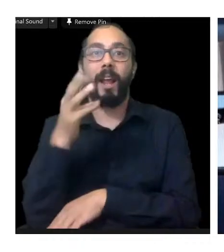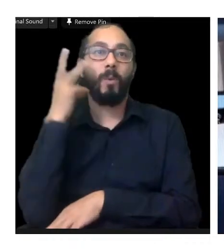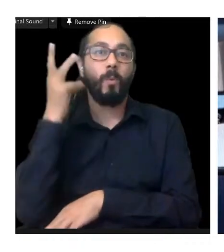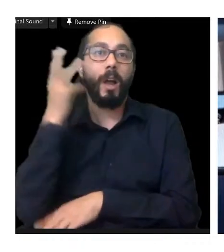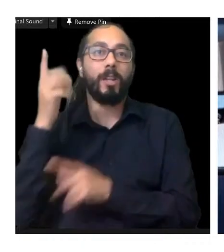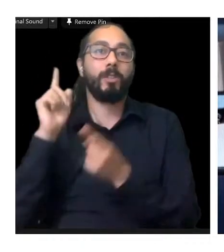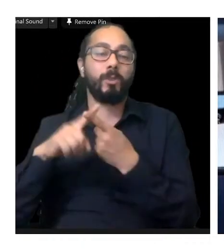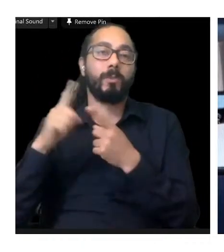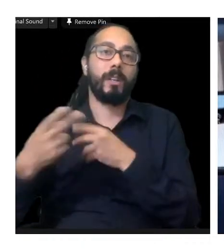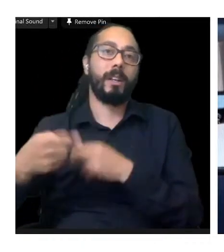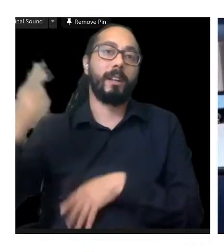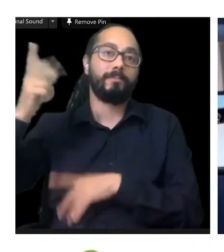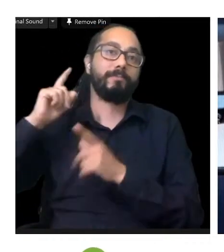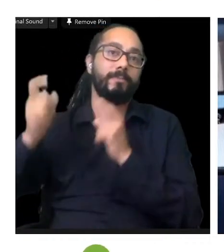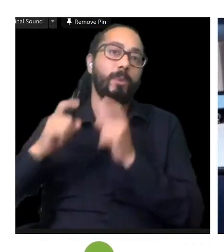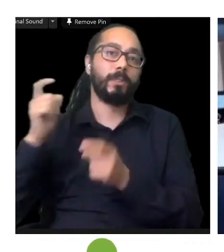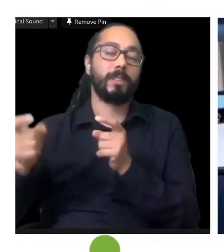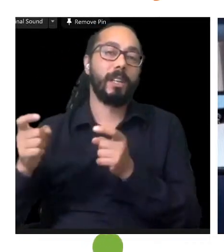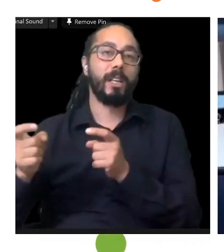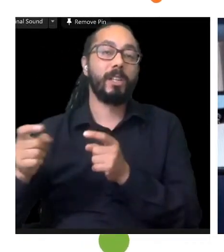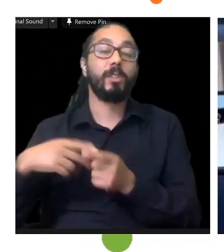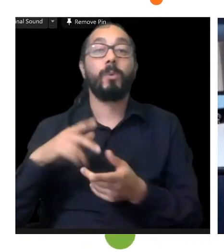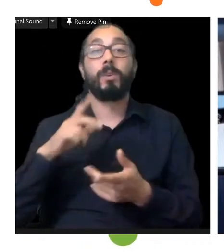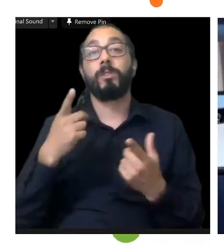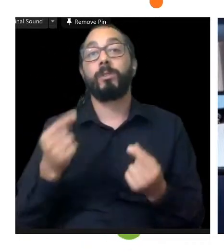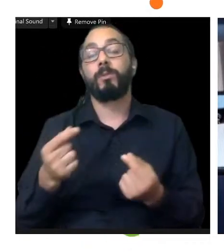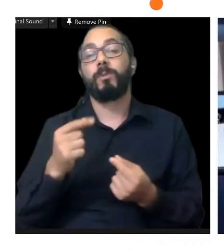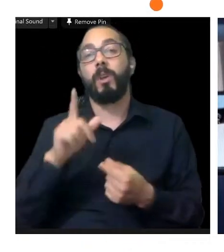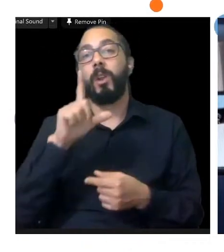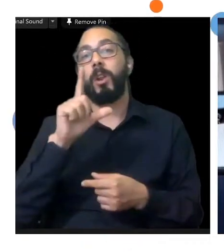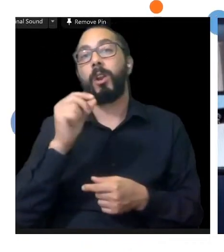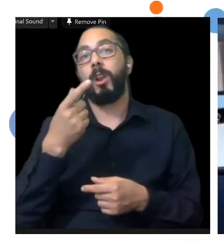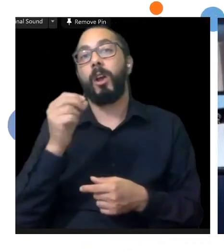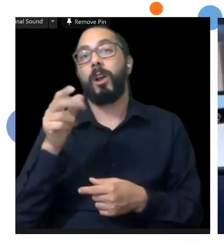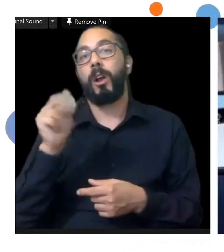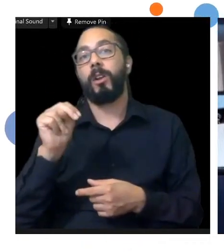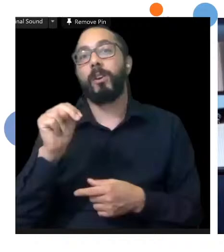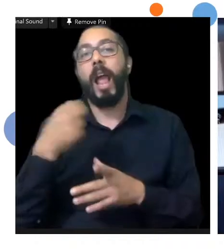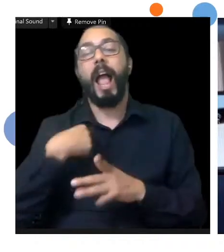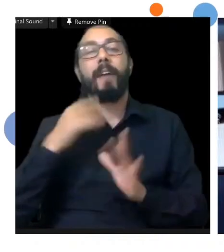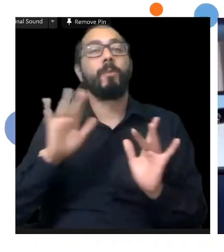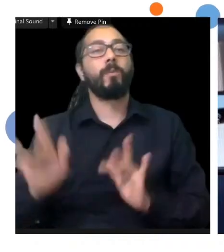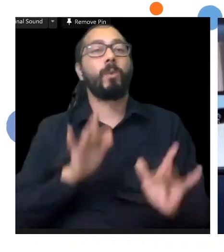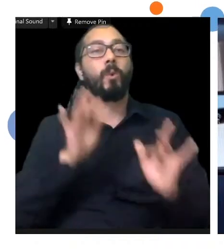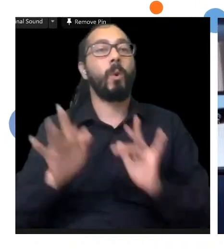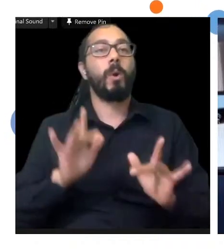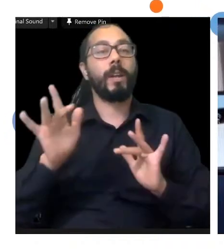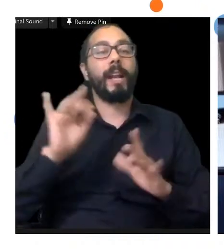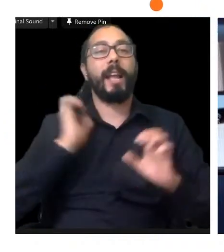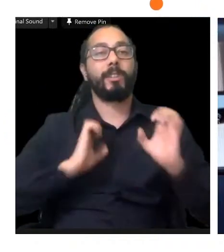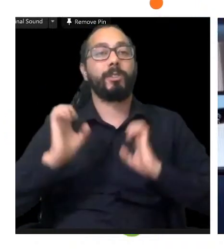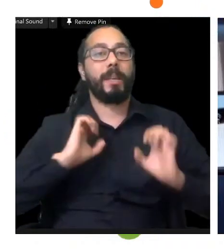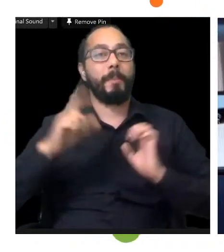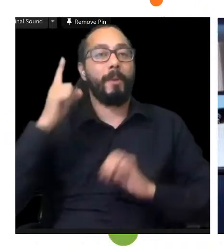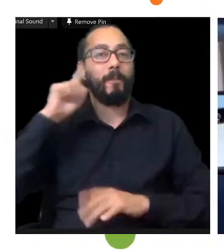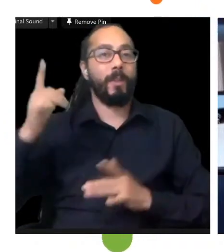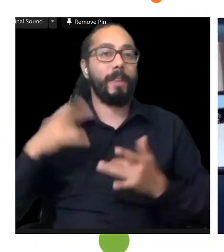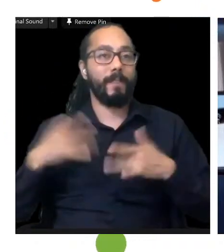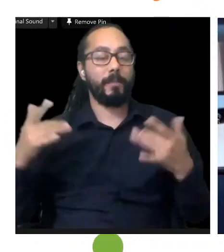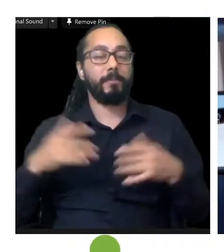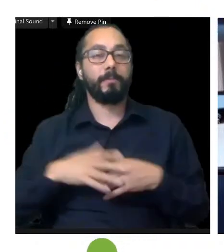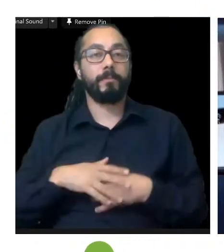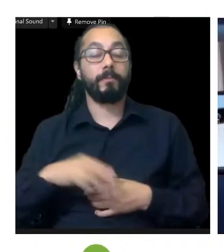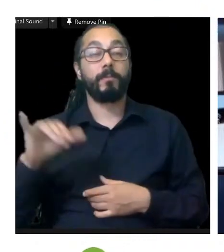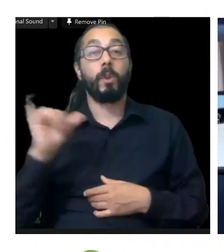on at the same time, and we've created an hour of pre-recorded and live entertainment for the event. We've also been able to transition on a number of